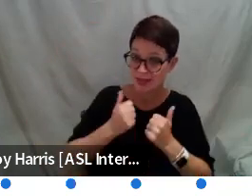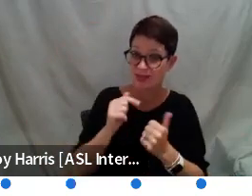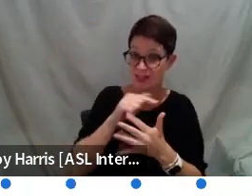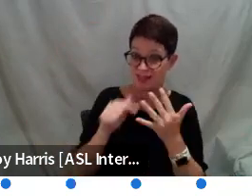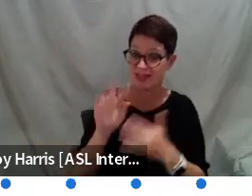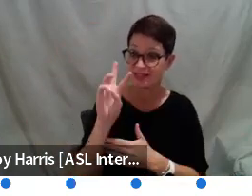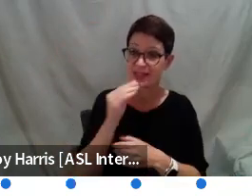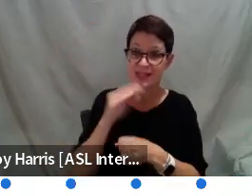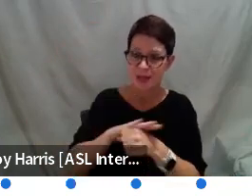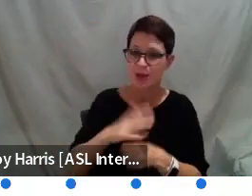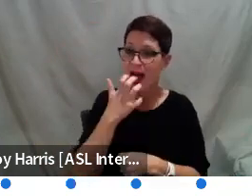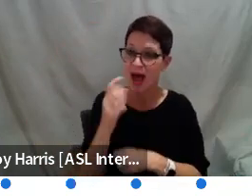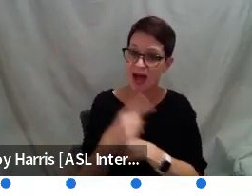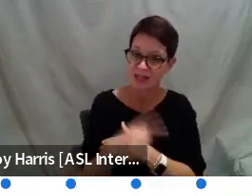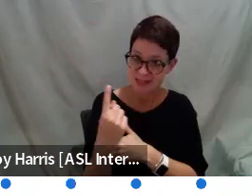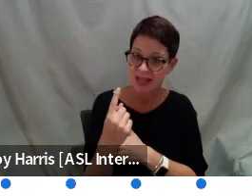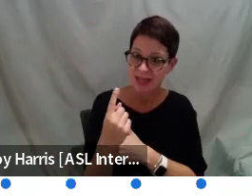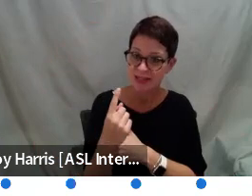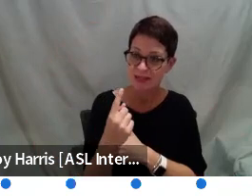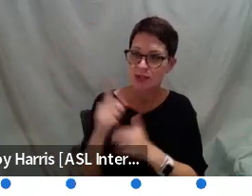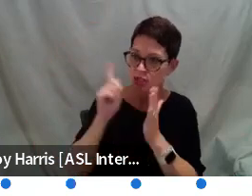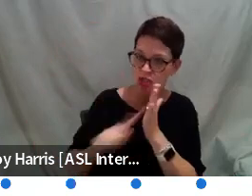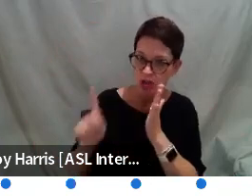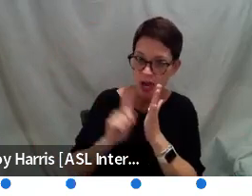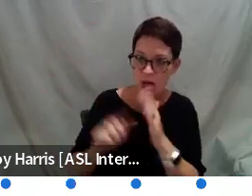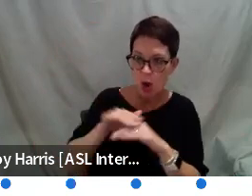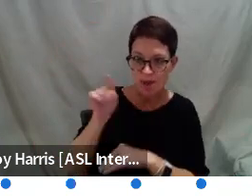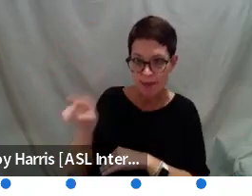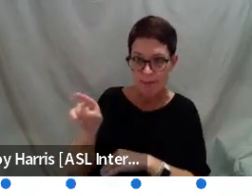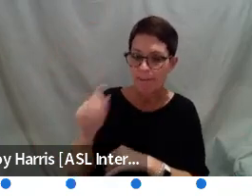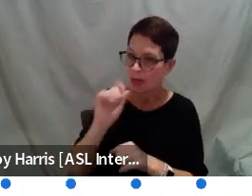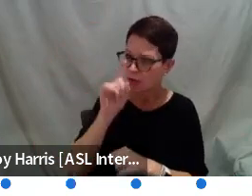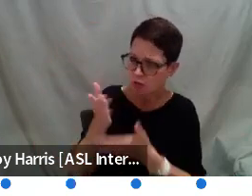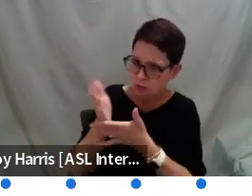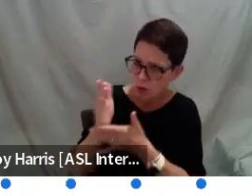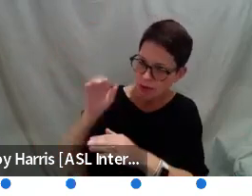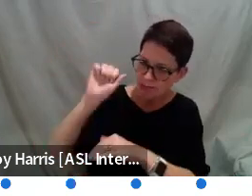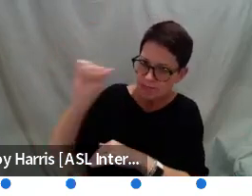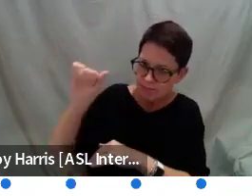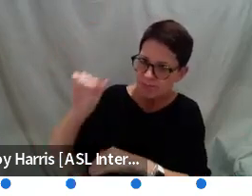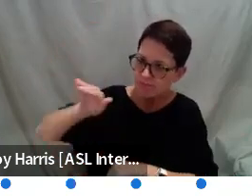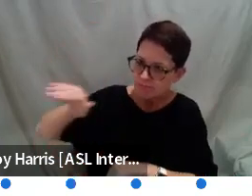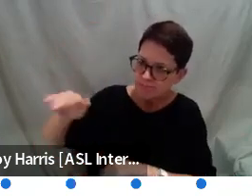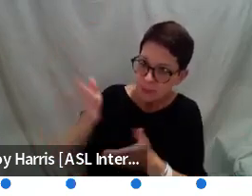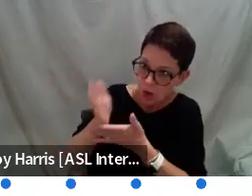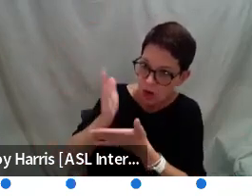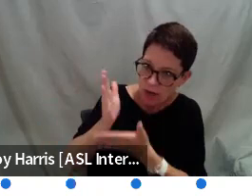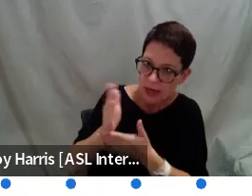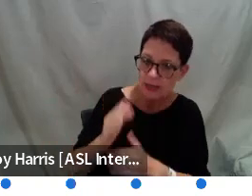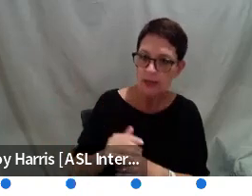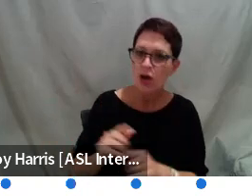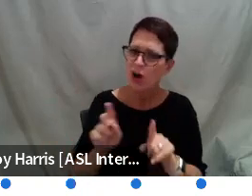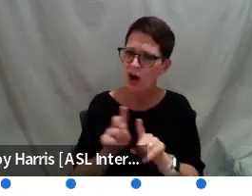does on hot days, you want to make sure you're checking in on them and have someone check on